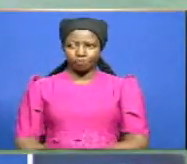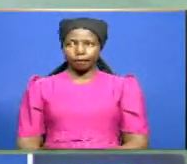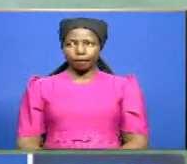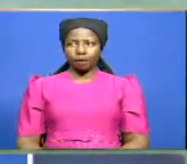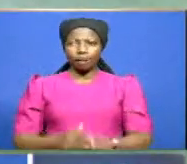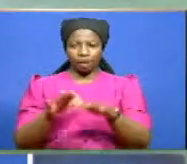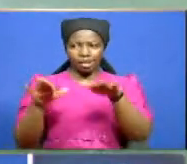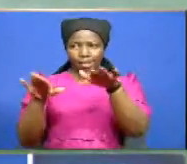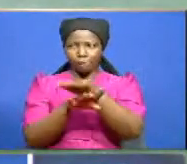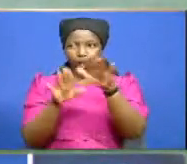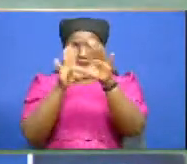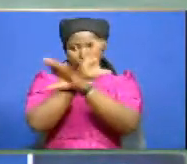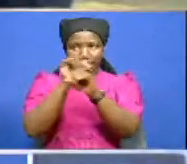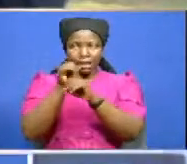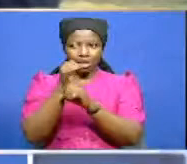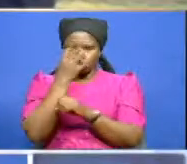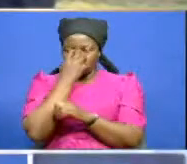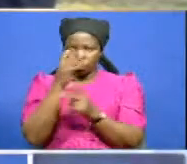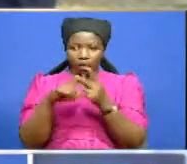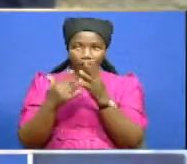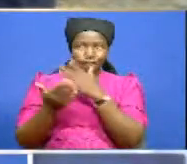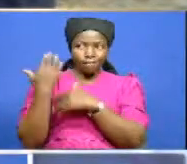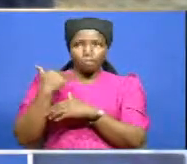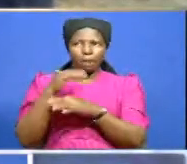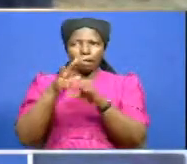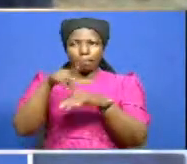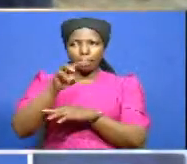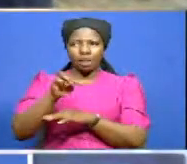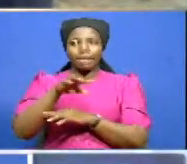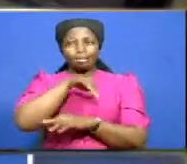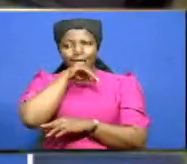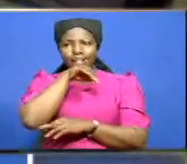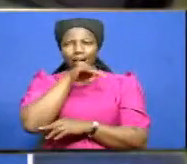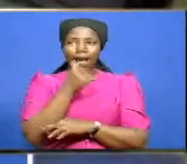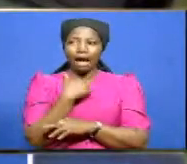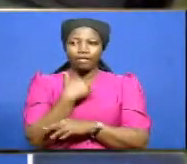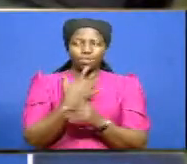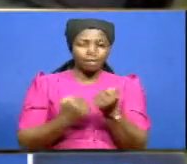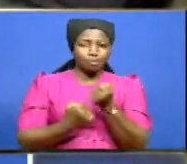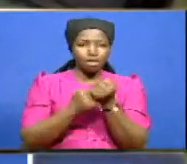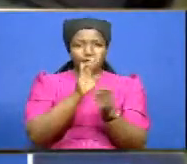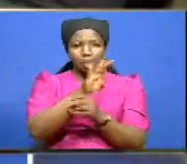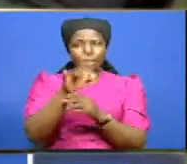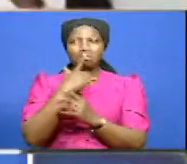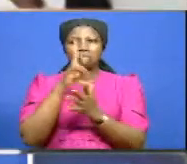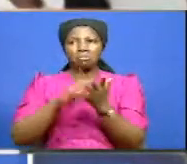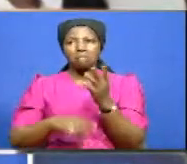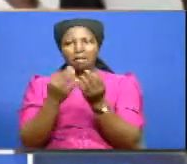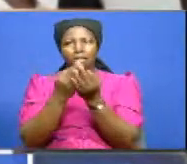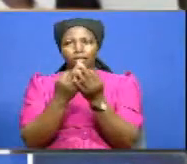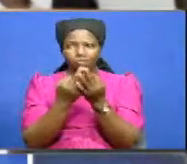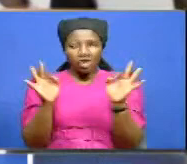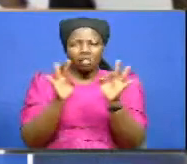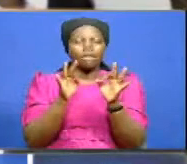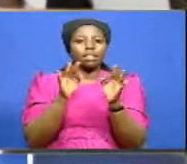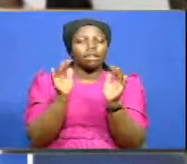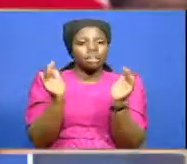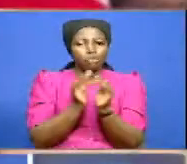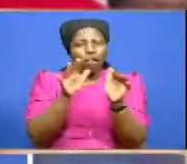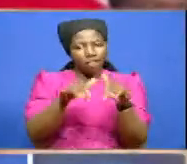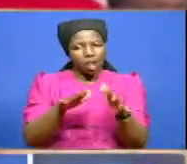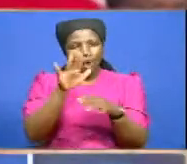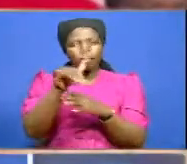Deputy President William Ruto and former Prime Minister Raila Odinga have hailed the bill, saying it will free small-scale tea farmers from constant